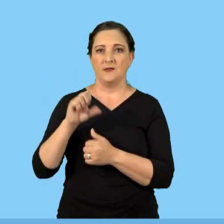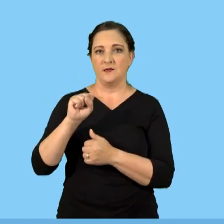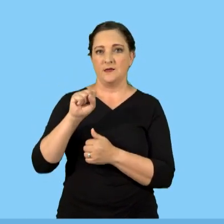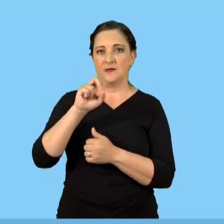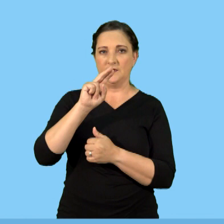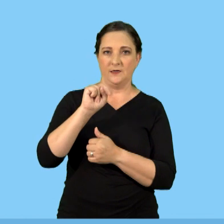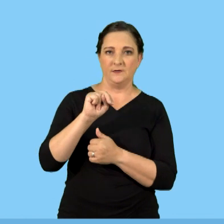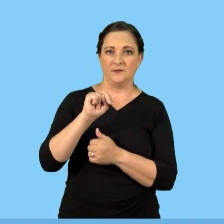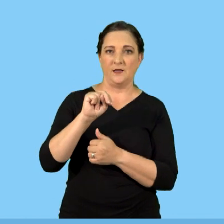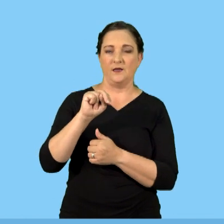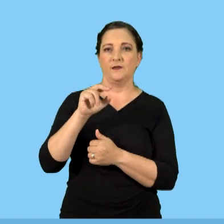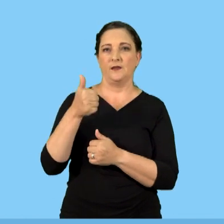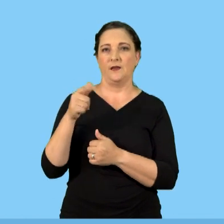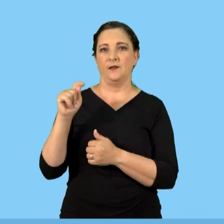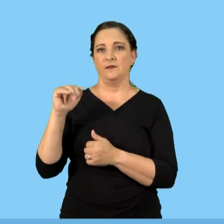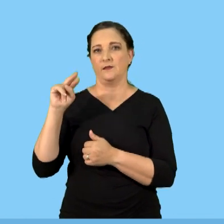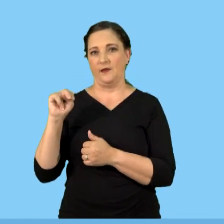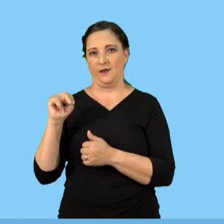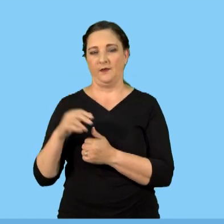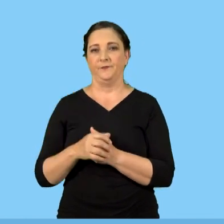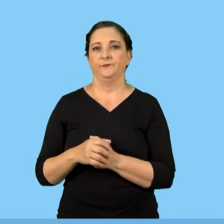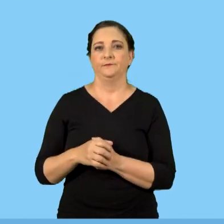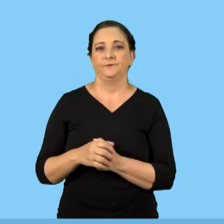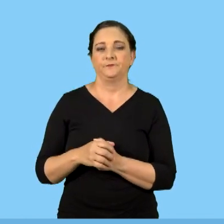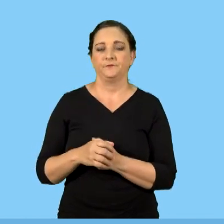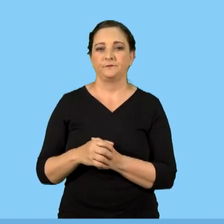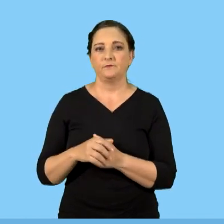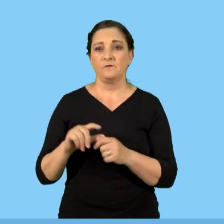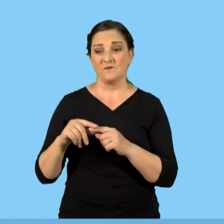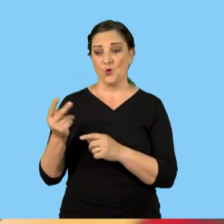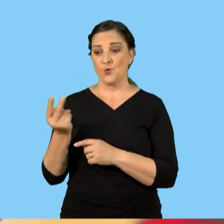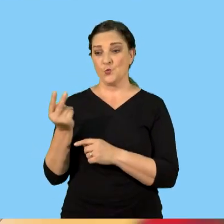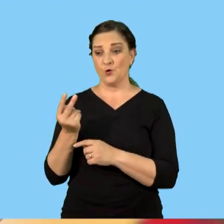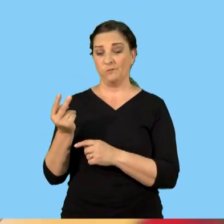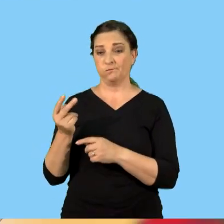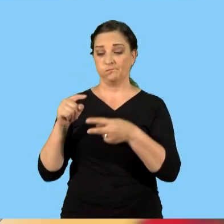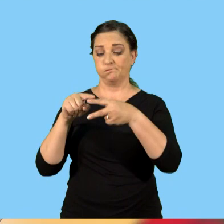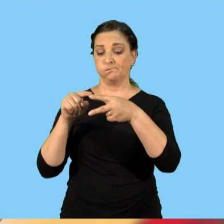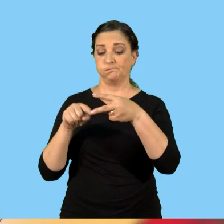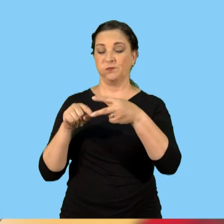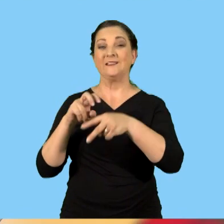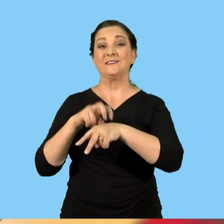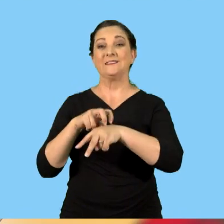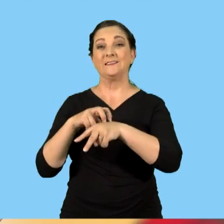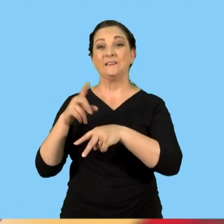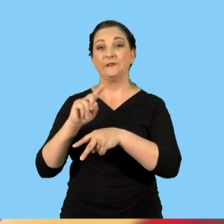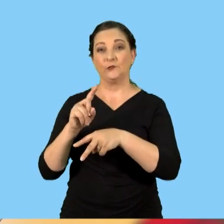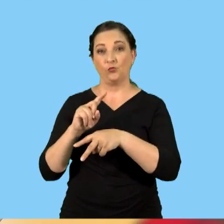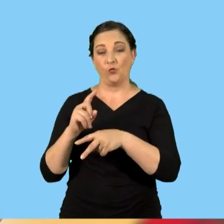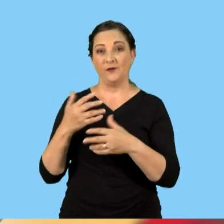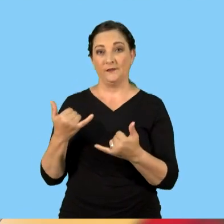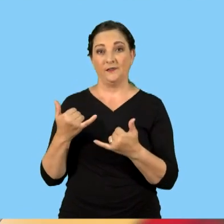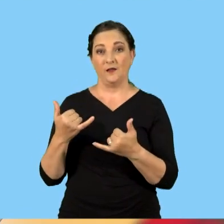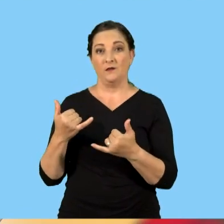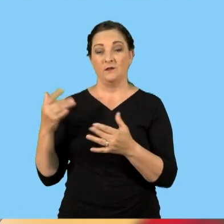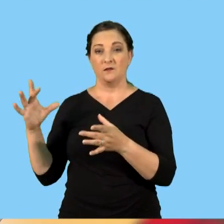Now, when we are doing the electroplating, we are going to be using electricity because those two metals must be connected to a battery